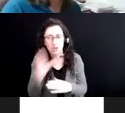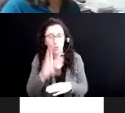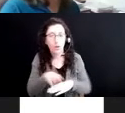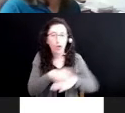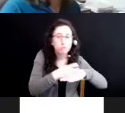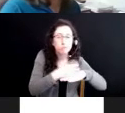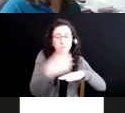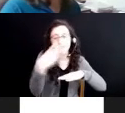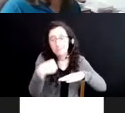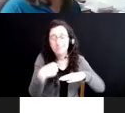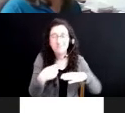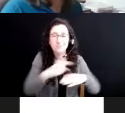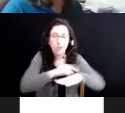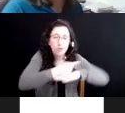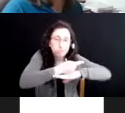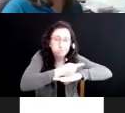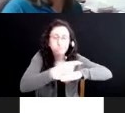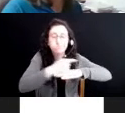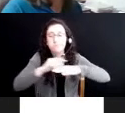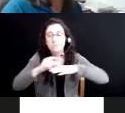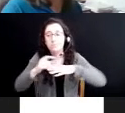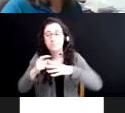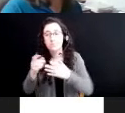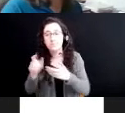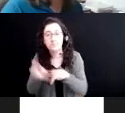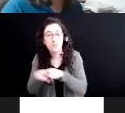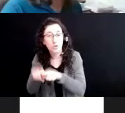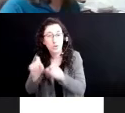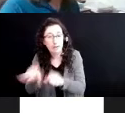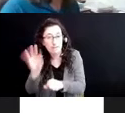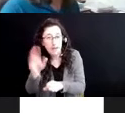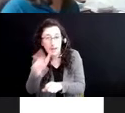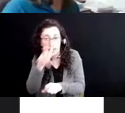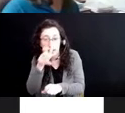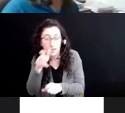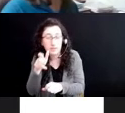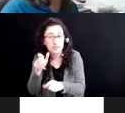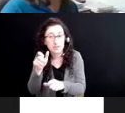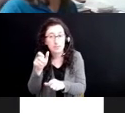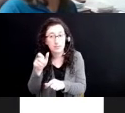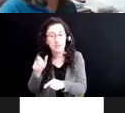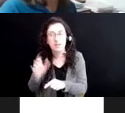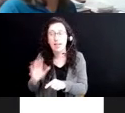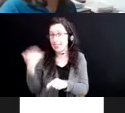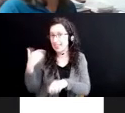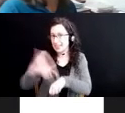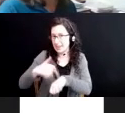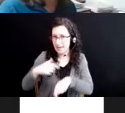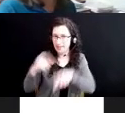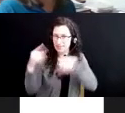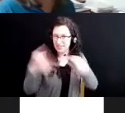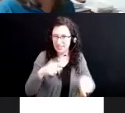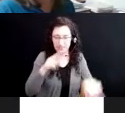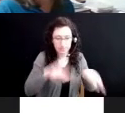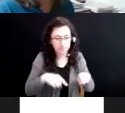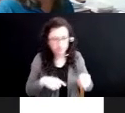places where insects can be found and foraged on. Actually, last time I was out at the site, there was a mammal